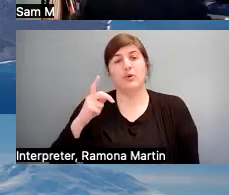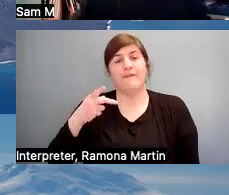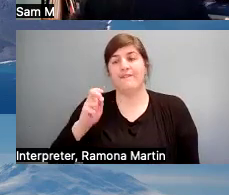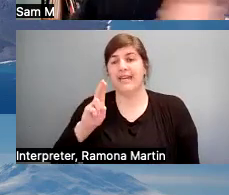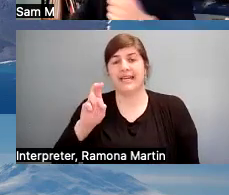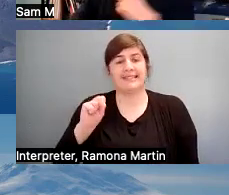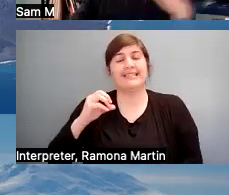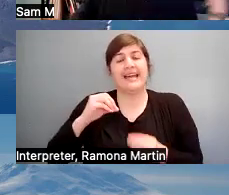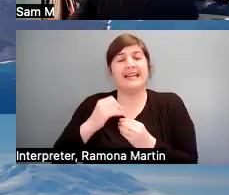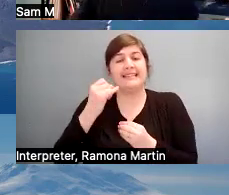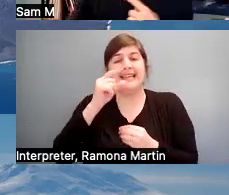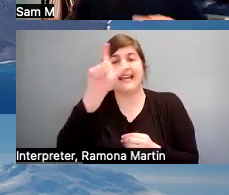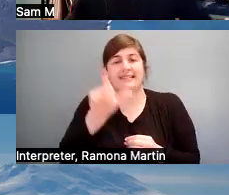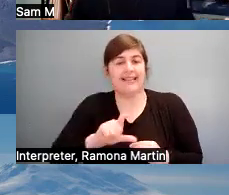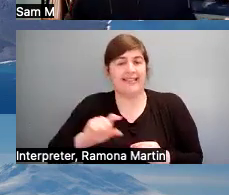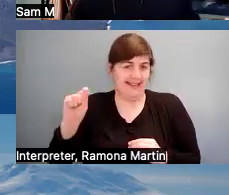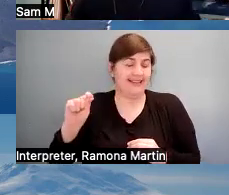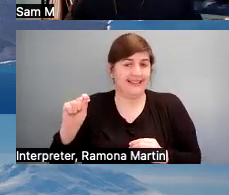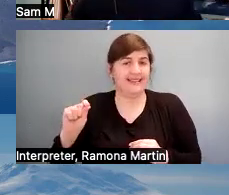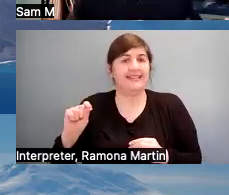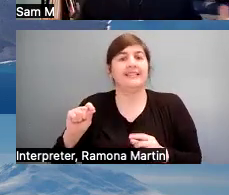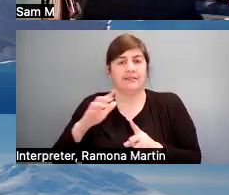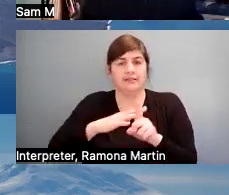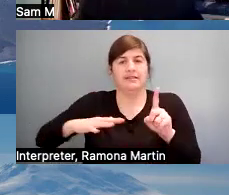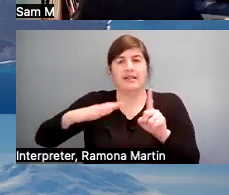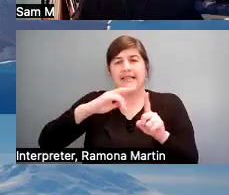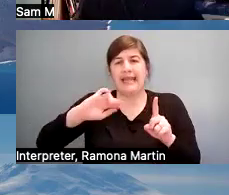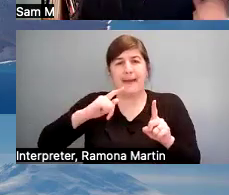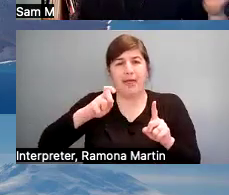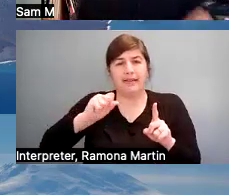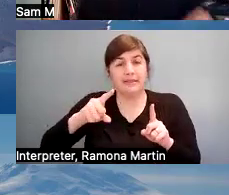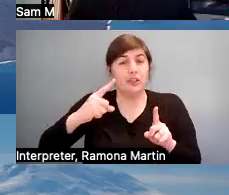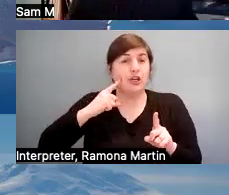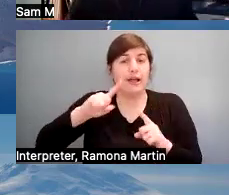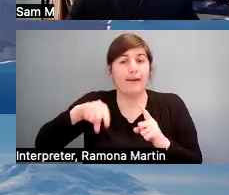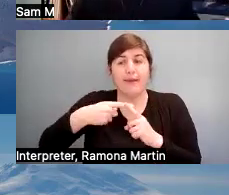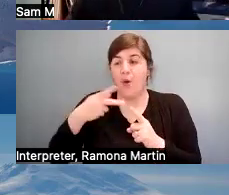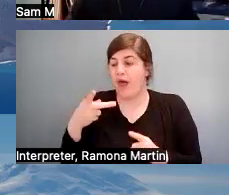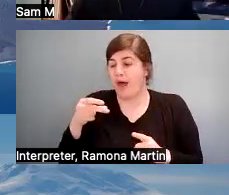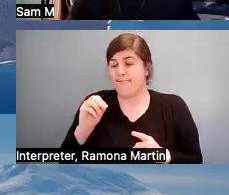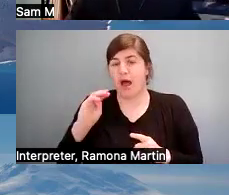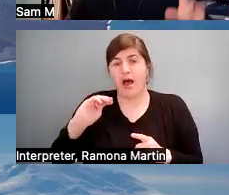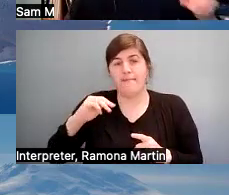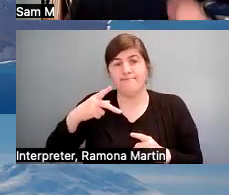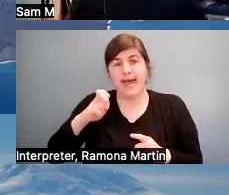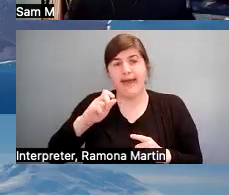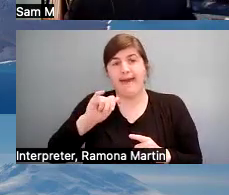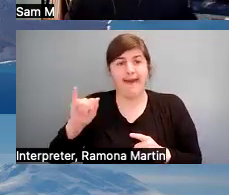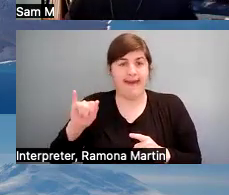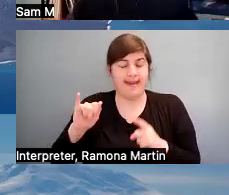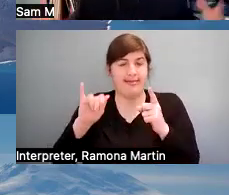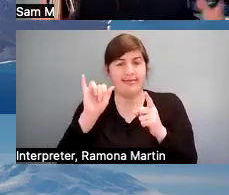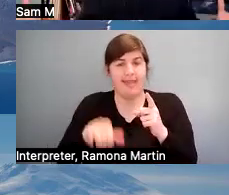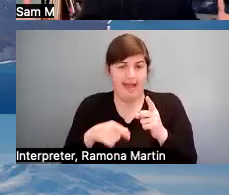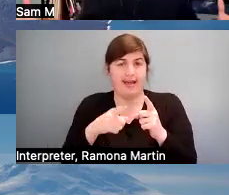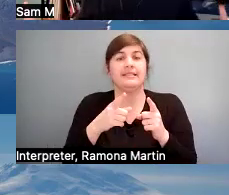that is surrounded by the city of Naples. If you've ever heard of Pompeii, this is that volcano, and that's where it is.